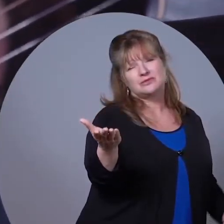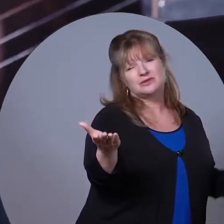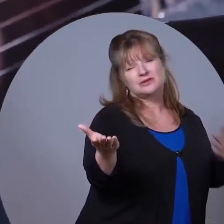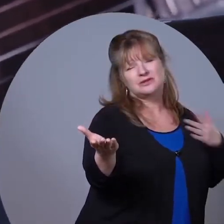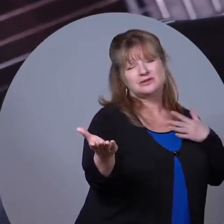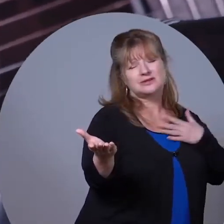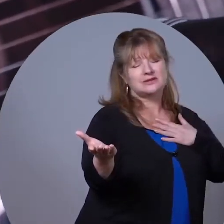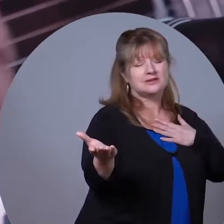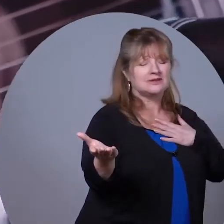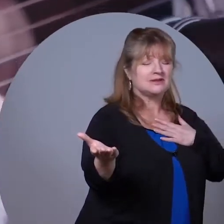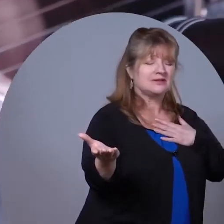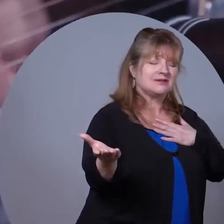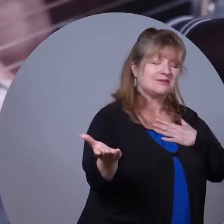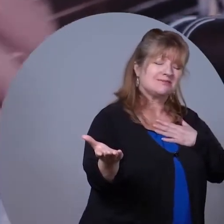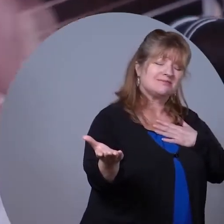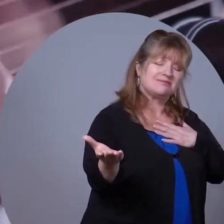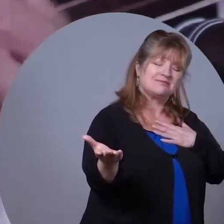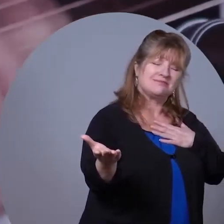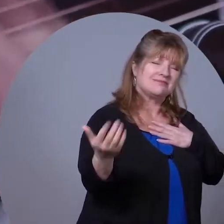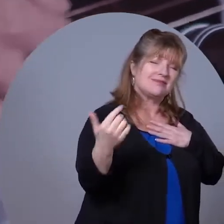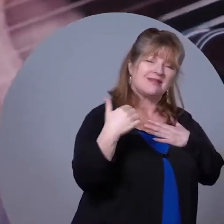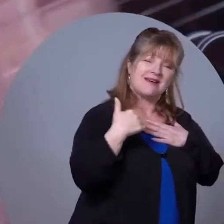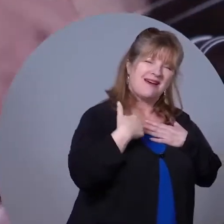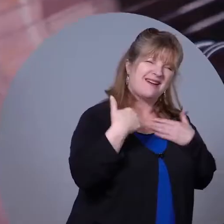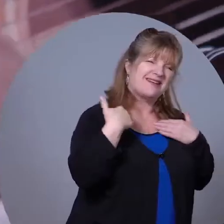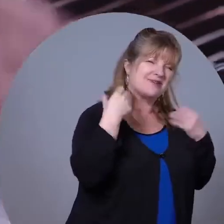Steinbeck had Walt Whitman,